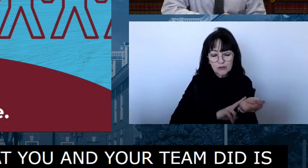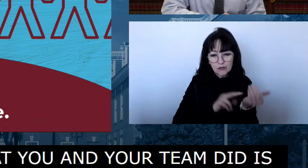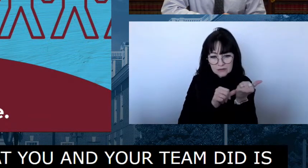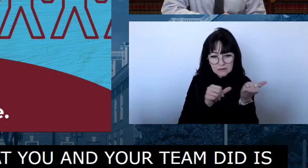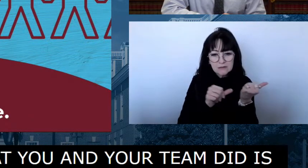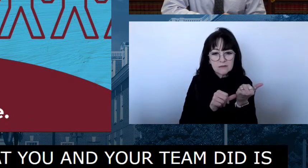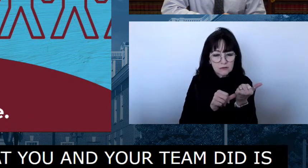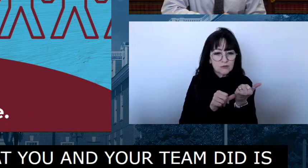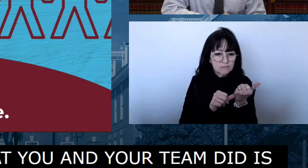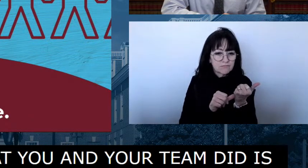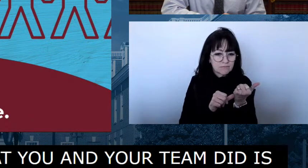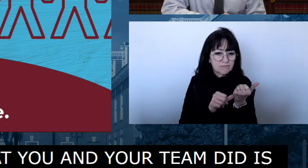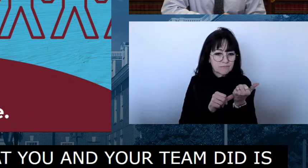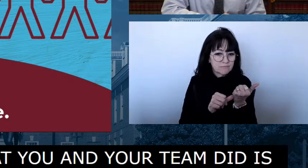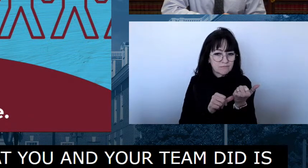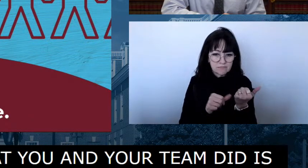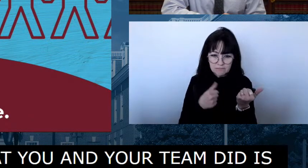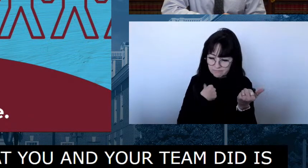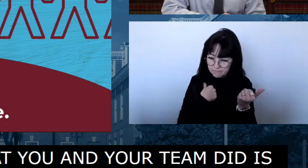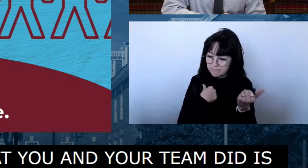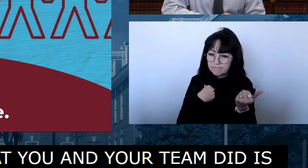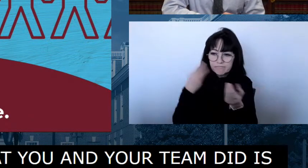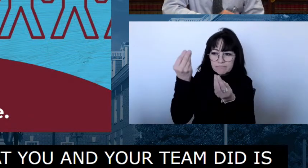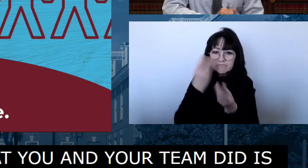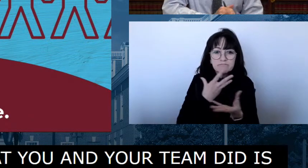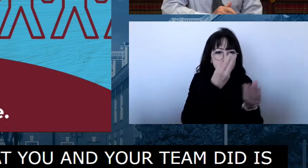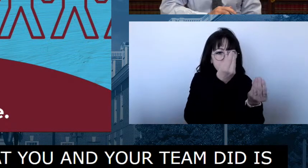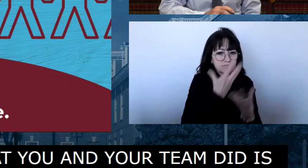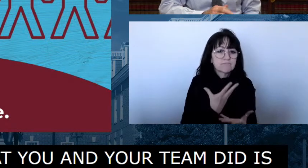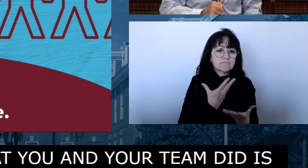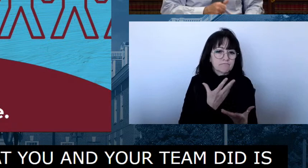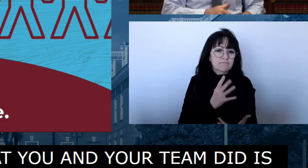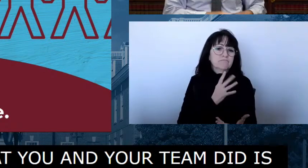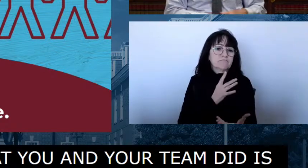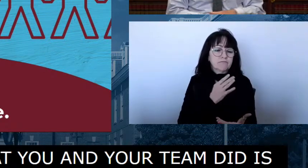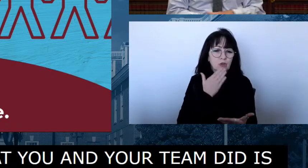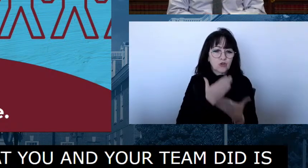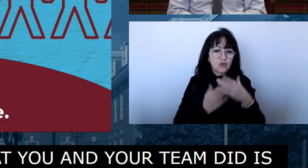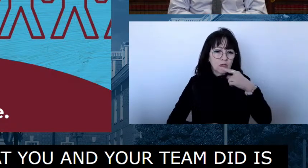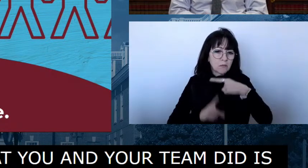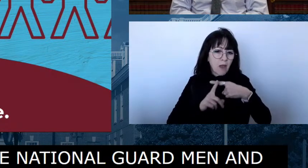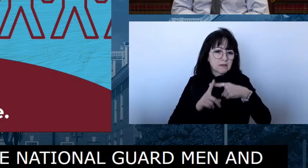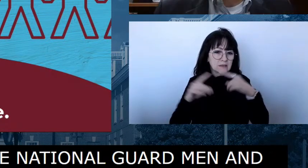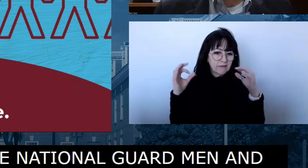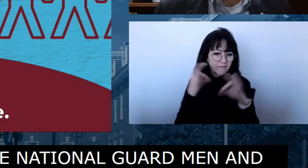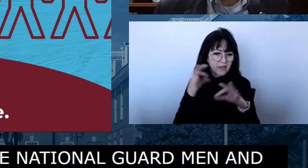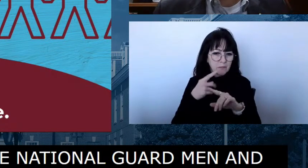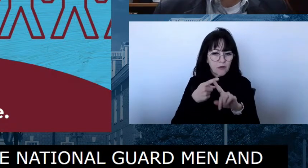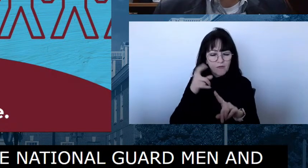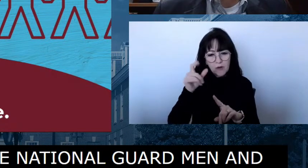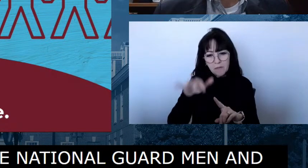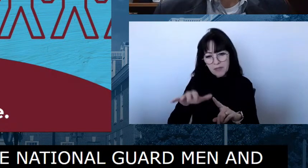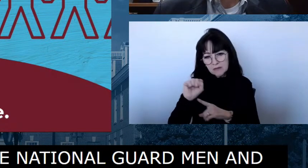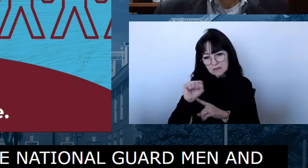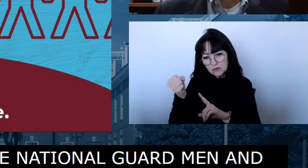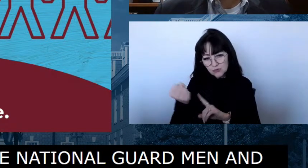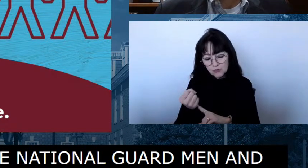decompress. I've gotten really good feedback from that, AJ. No, so I'll start with that one first. And that was, something